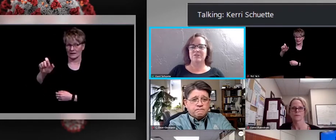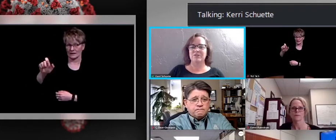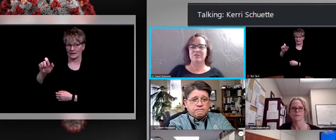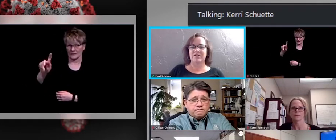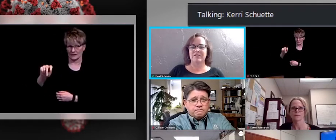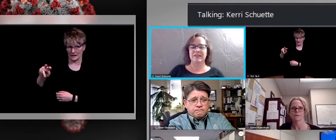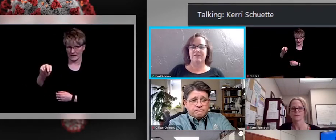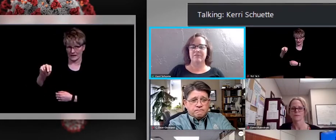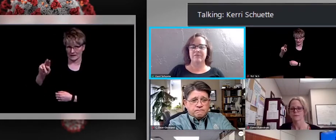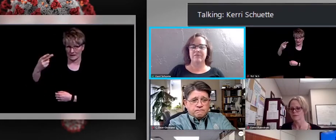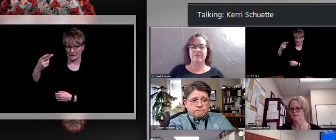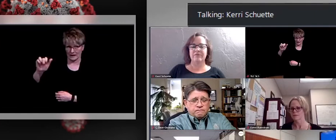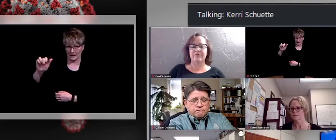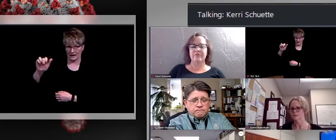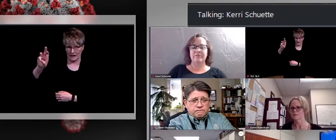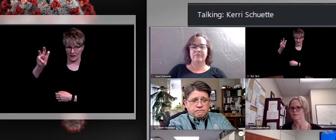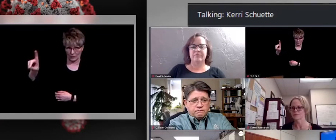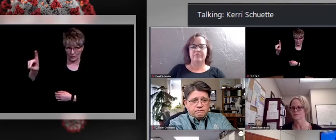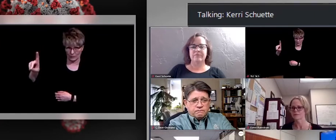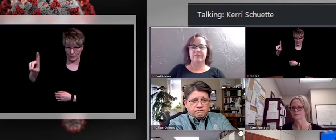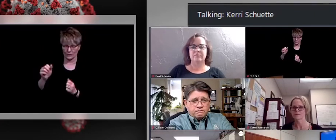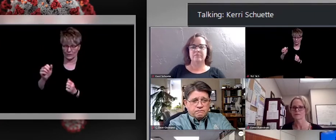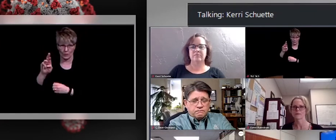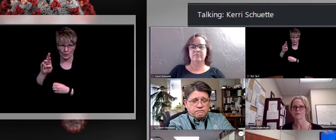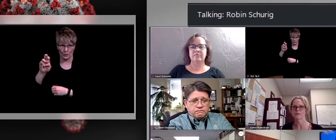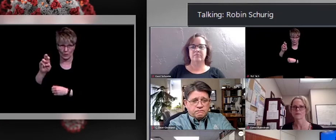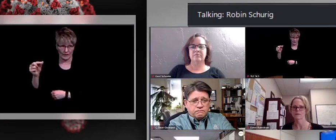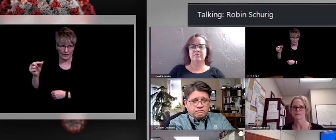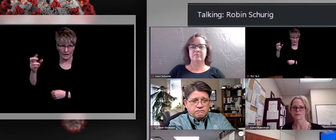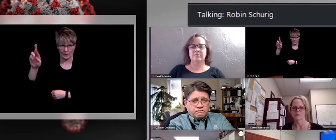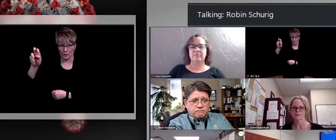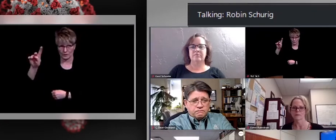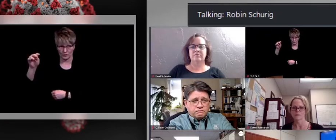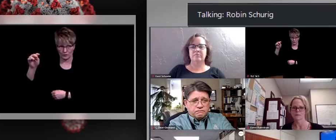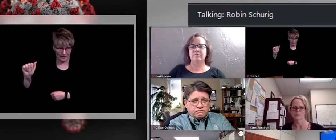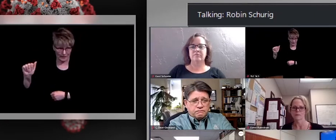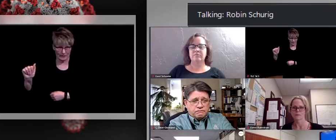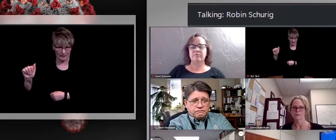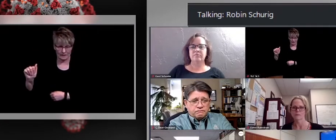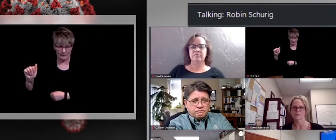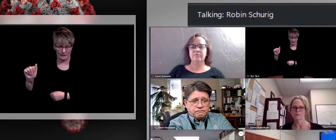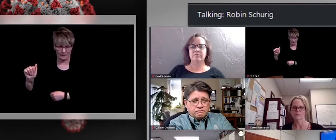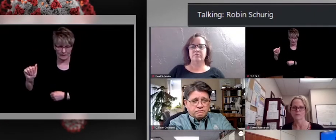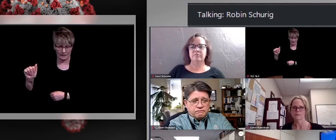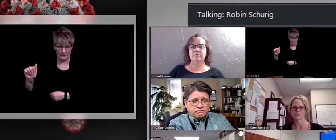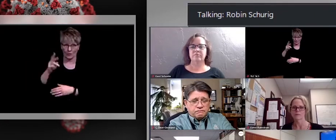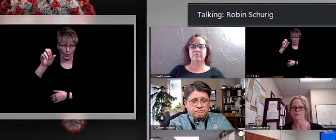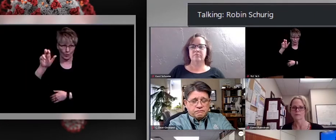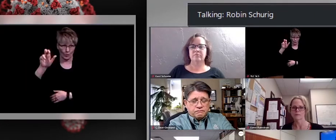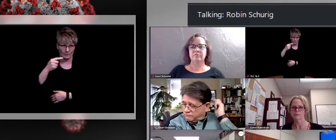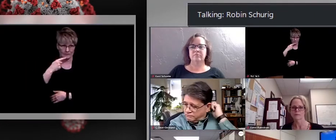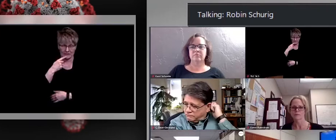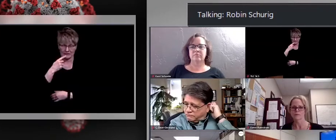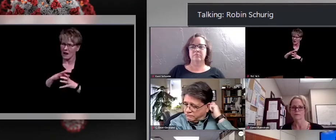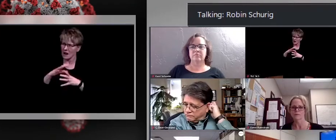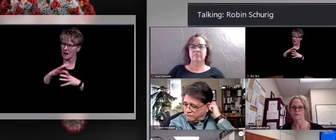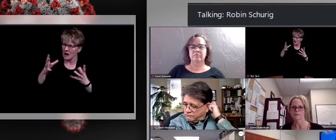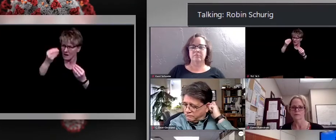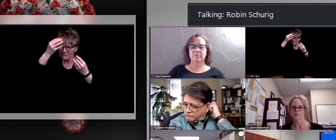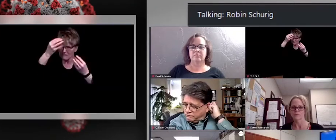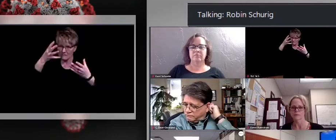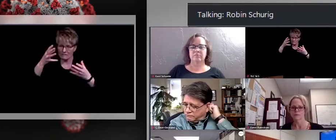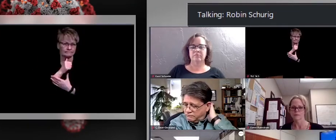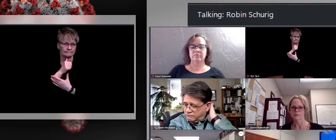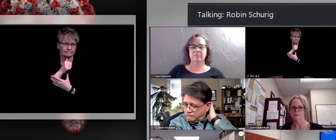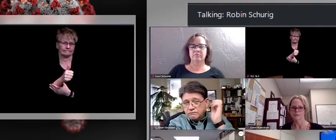Robin to start us out. All right, thank you. Good morning. I don't have a whole lot to share this morning. I will just share the latest